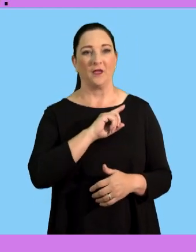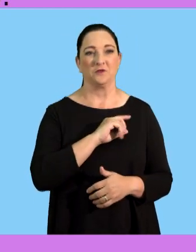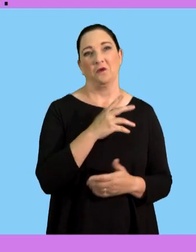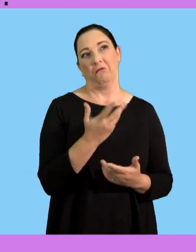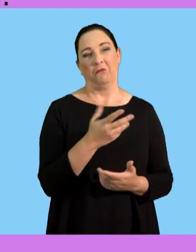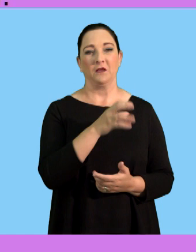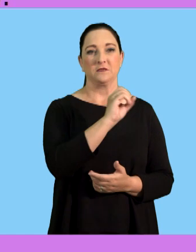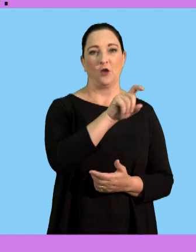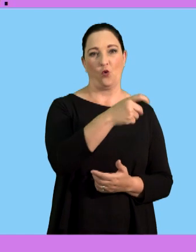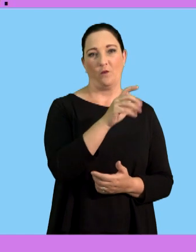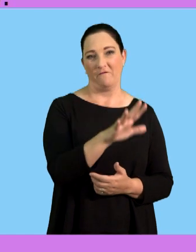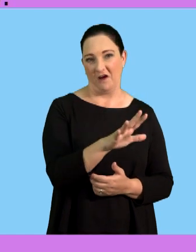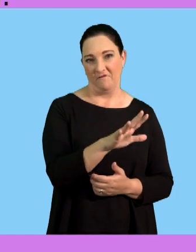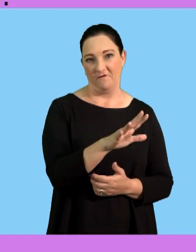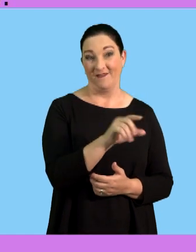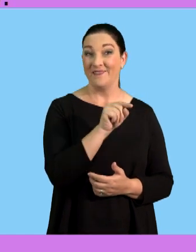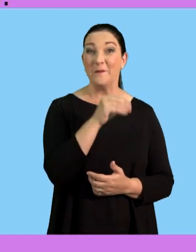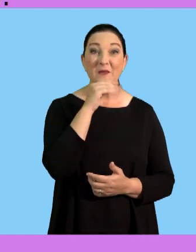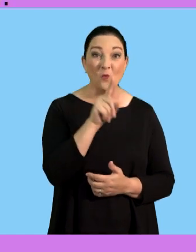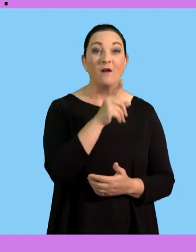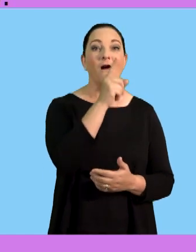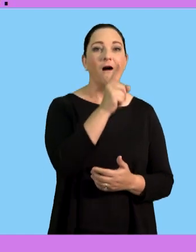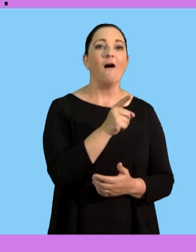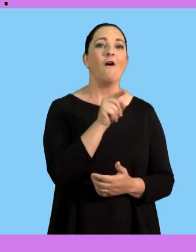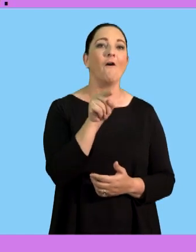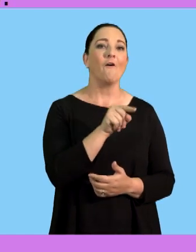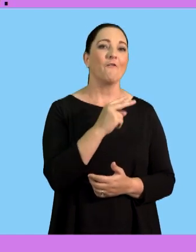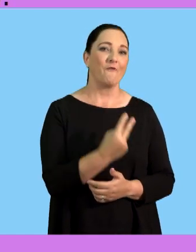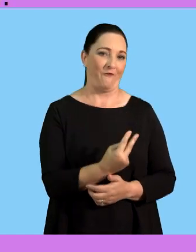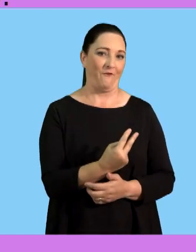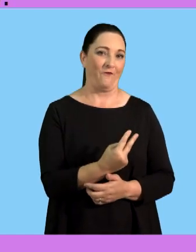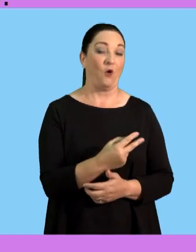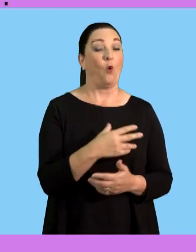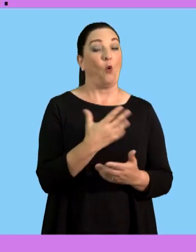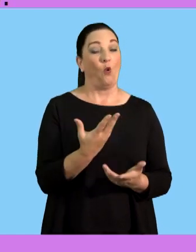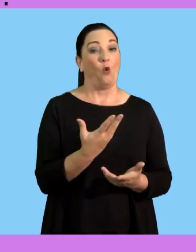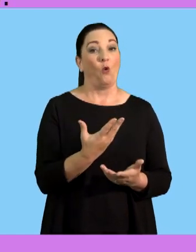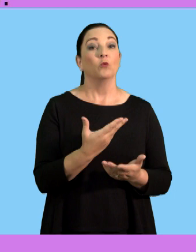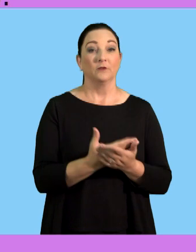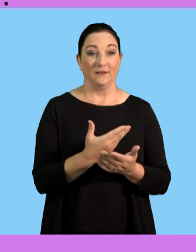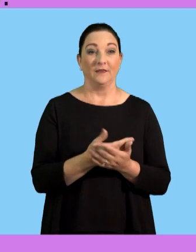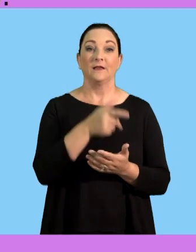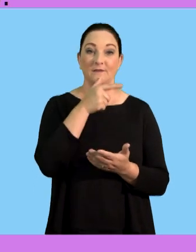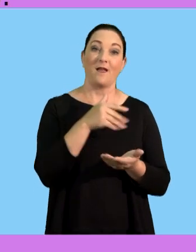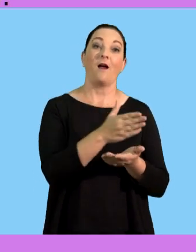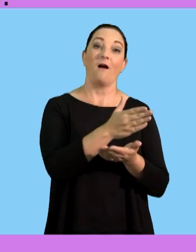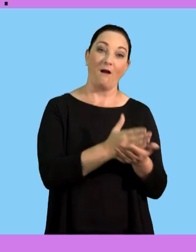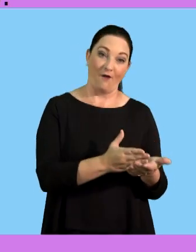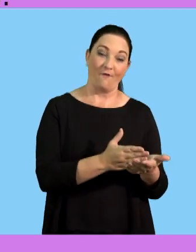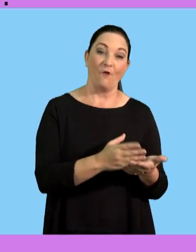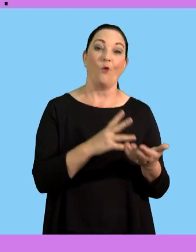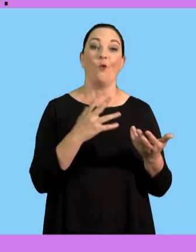of 0.5. Remember, as a decimal, that means a half, right? This can also be expressed as 1/2, which is a